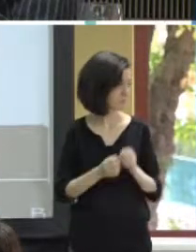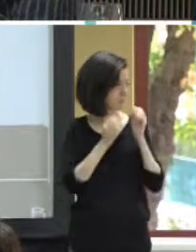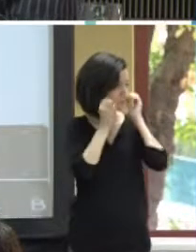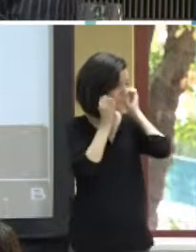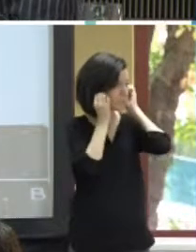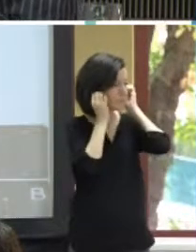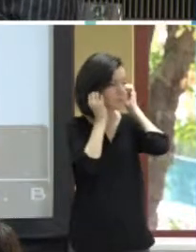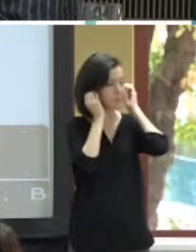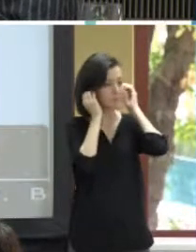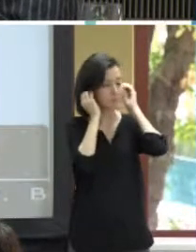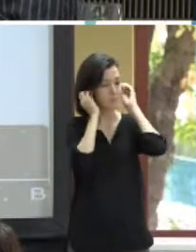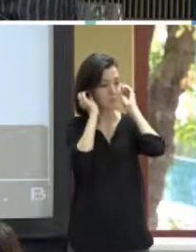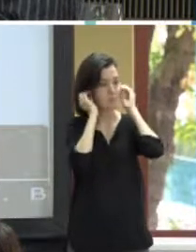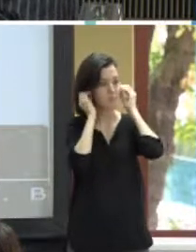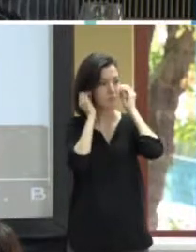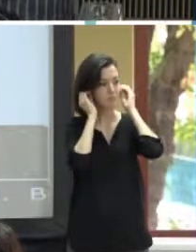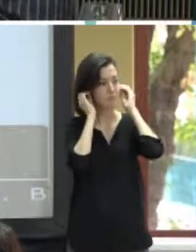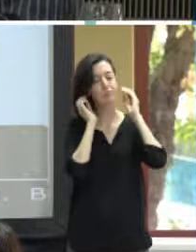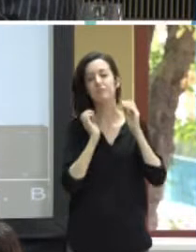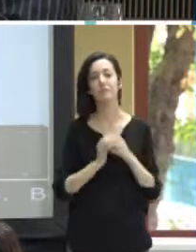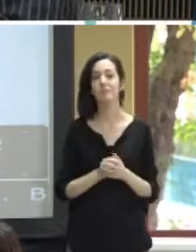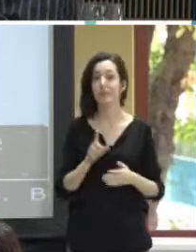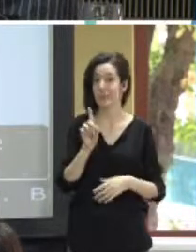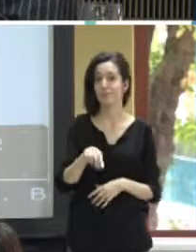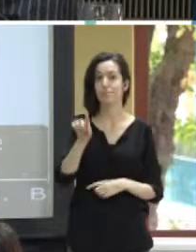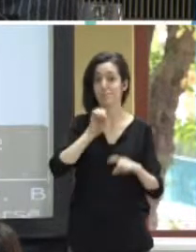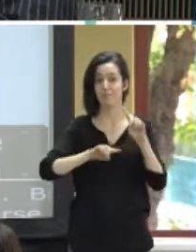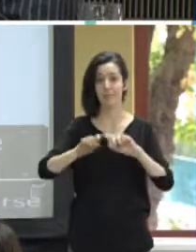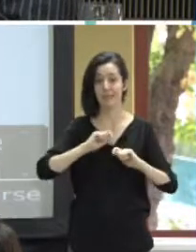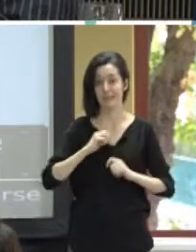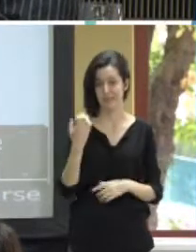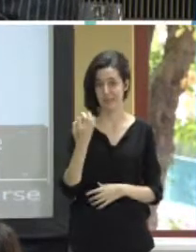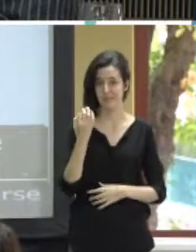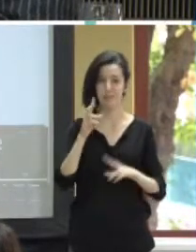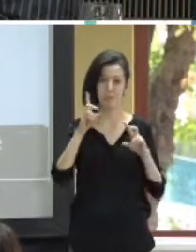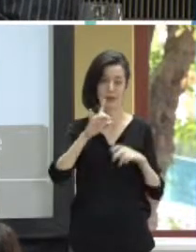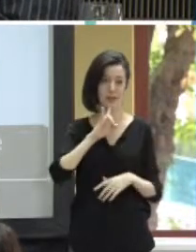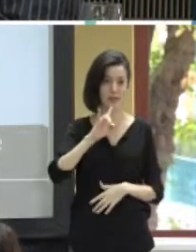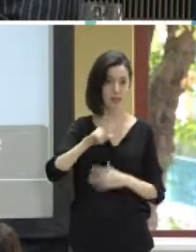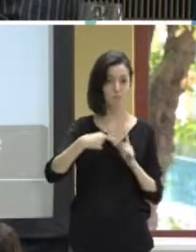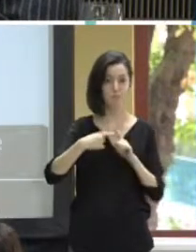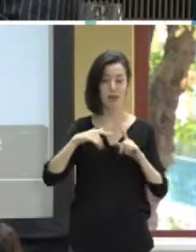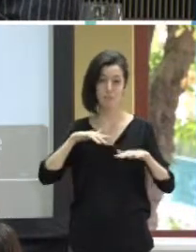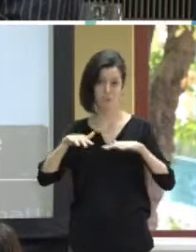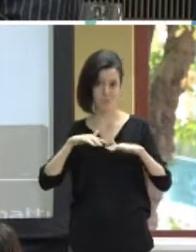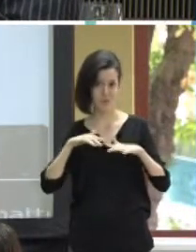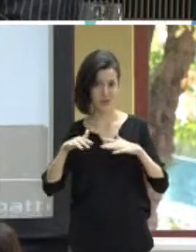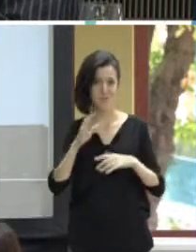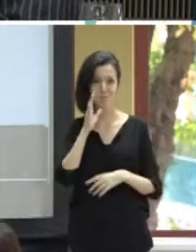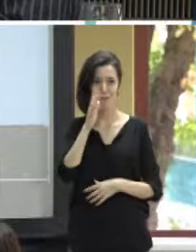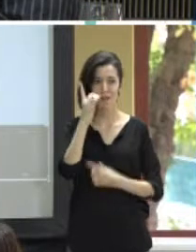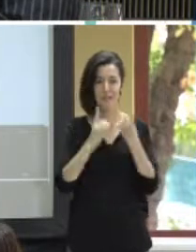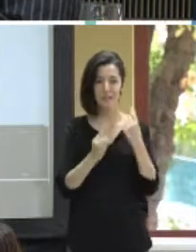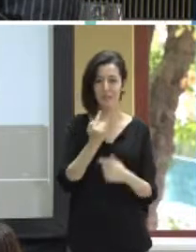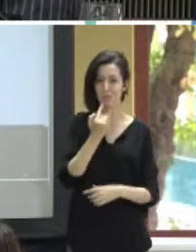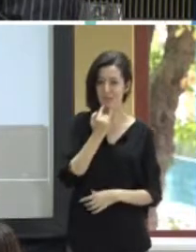just electricity mobility when it comes to battery cars and stuff like that have the problem with the batteries and the weight of the batteries. But here